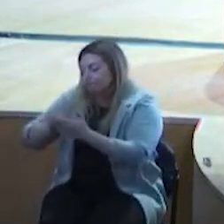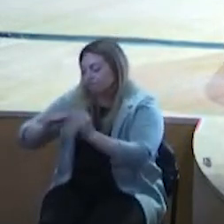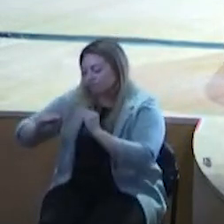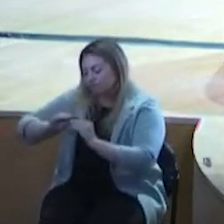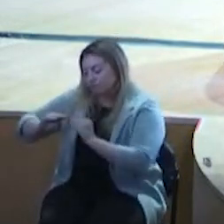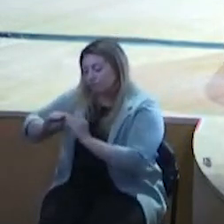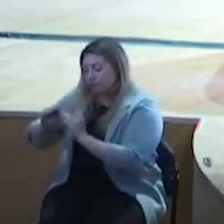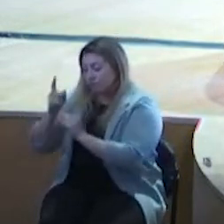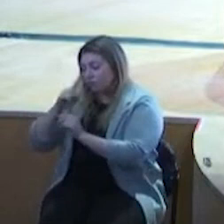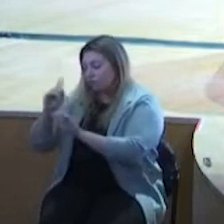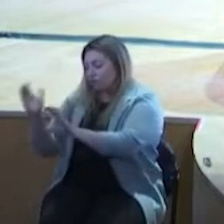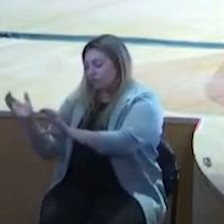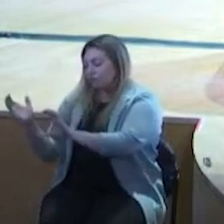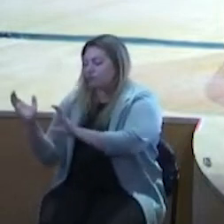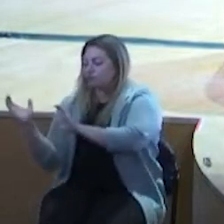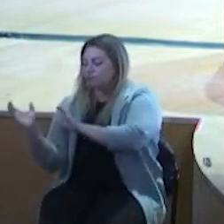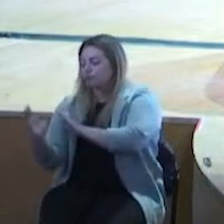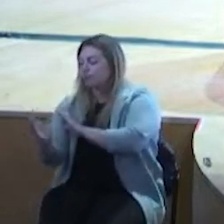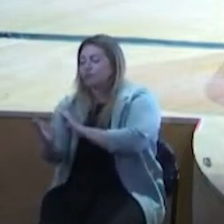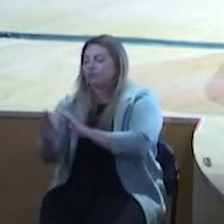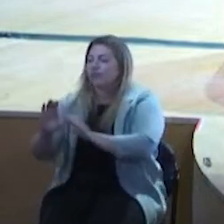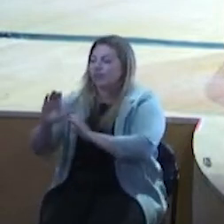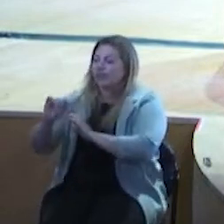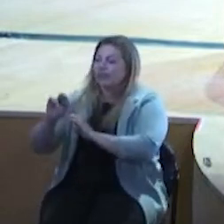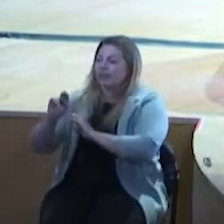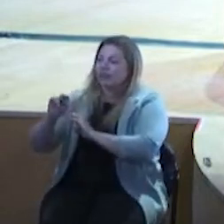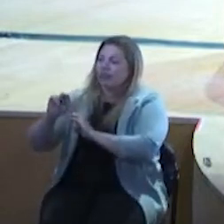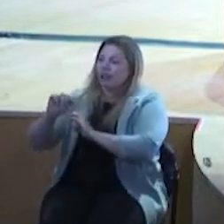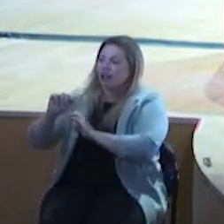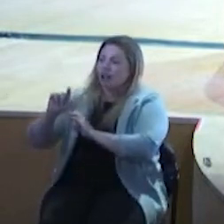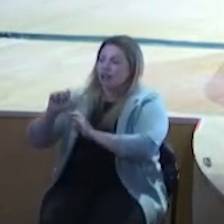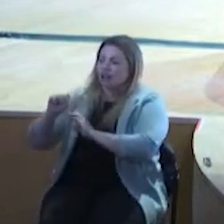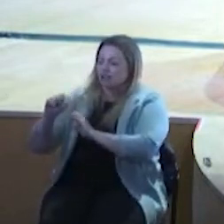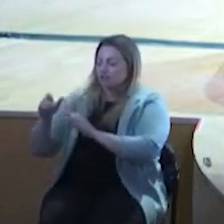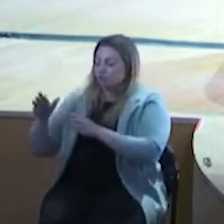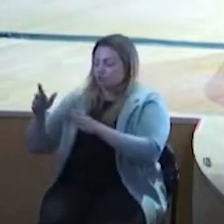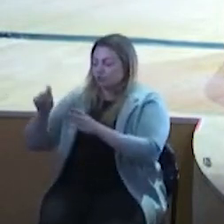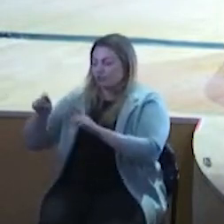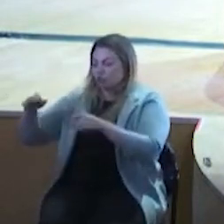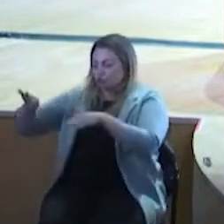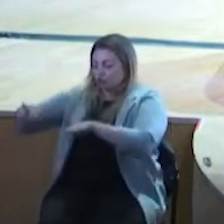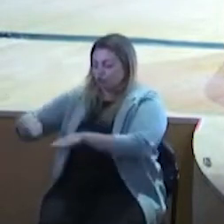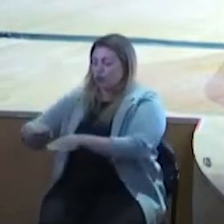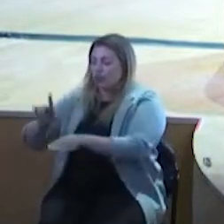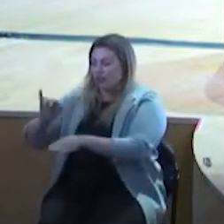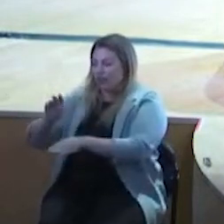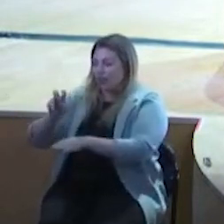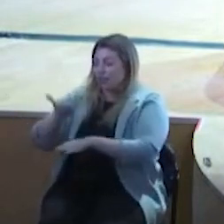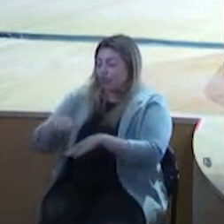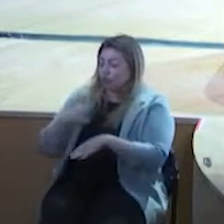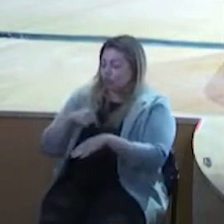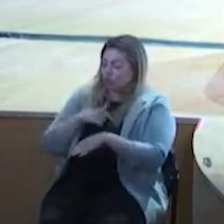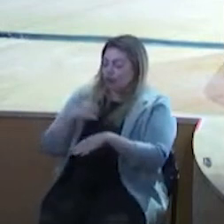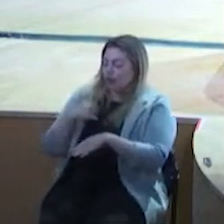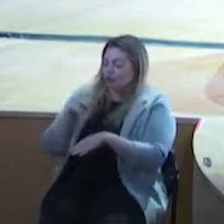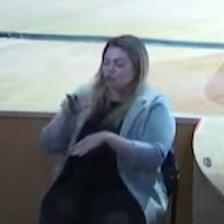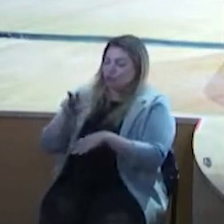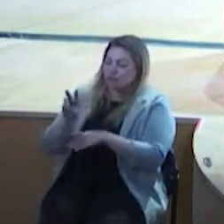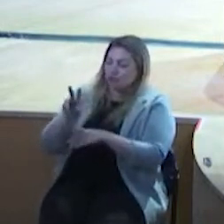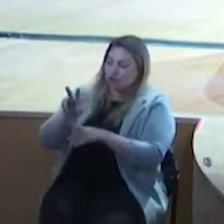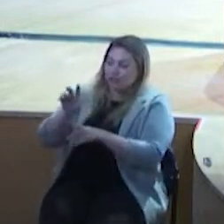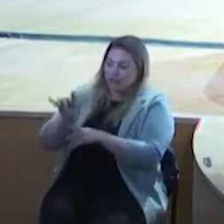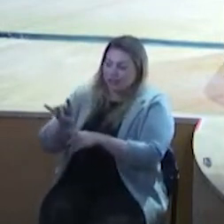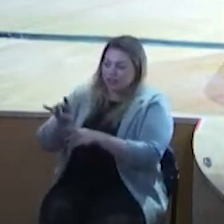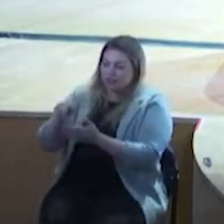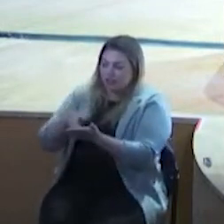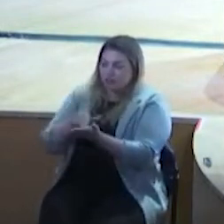the canals, lining the canals. We do have a 638 contract from the BIA to